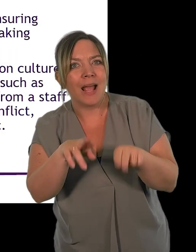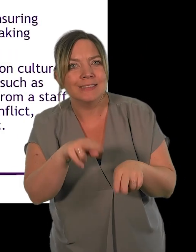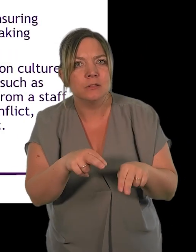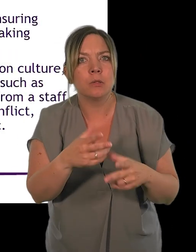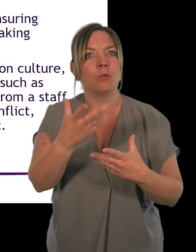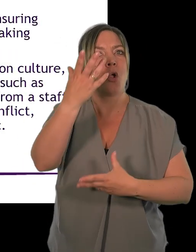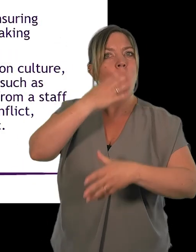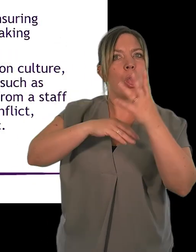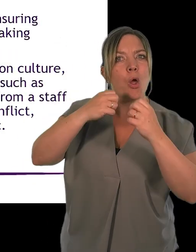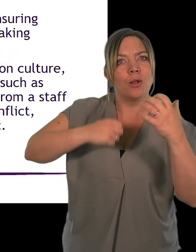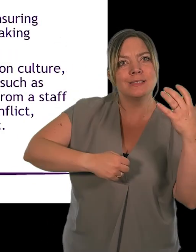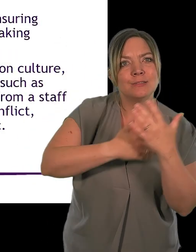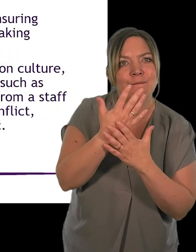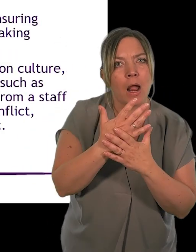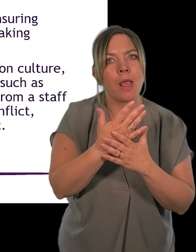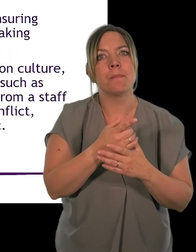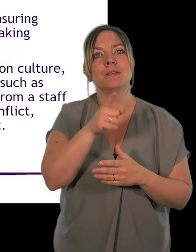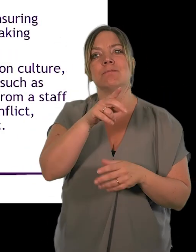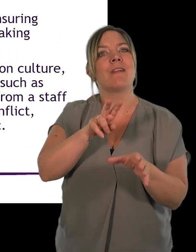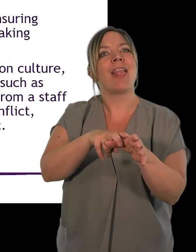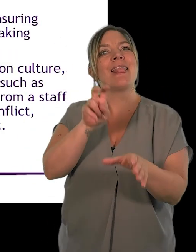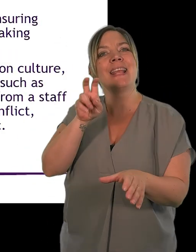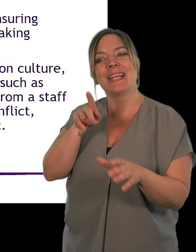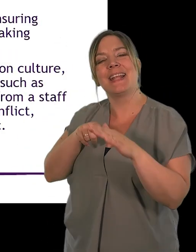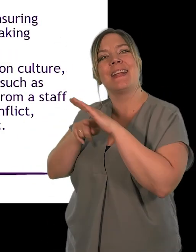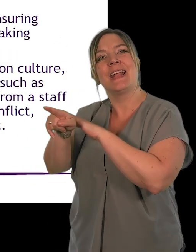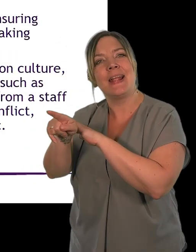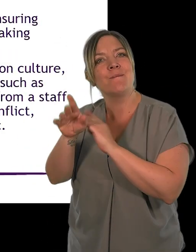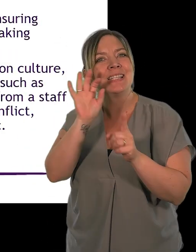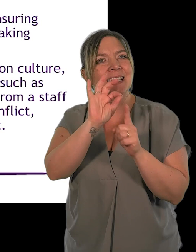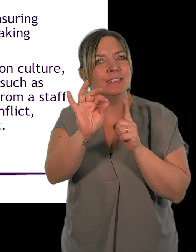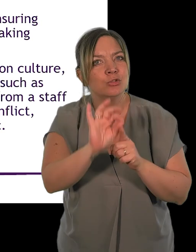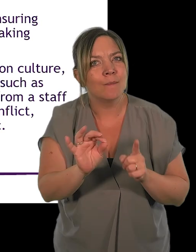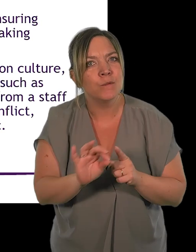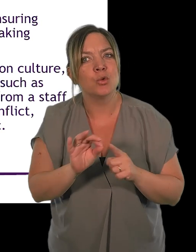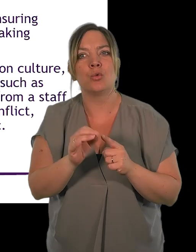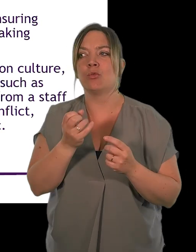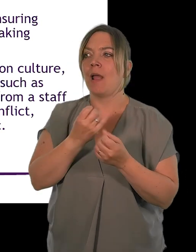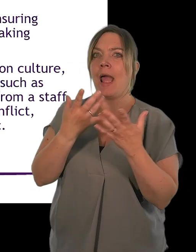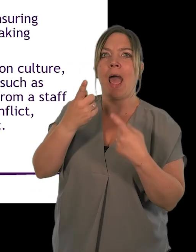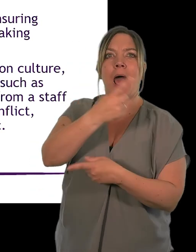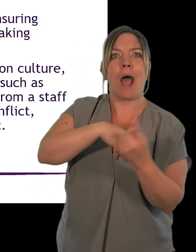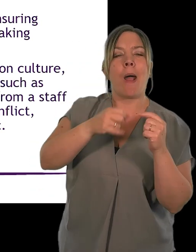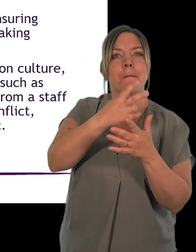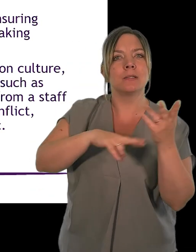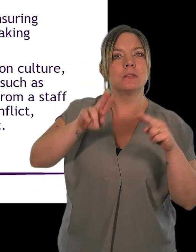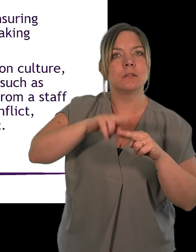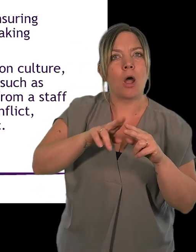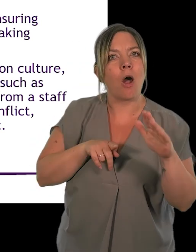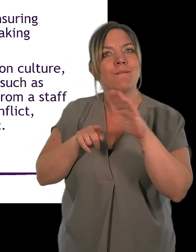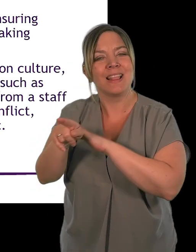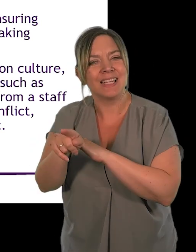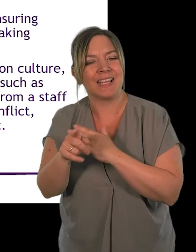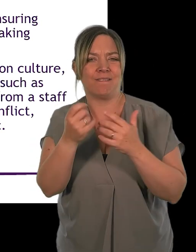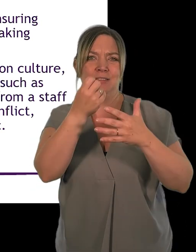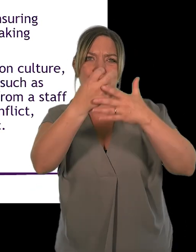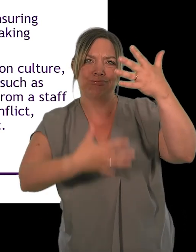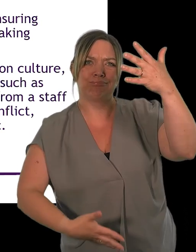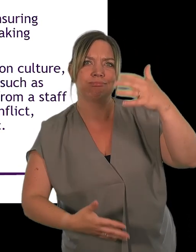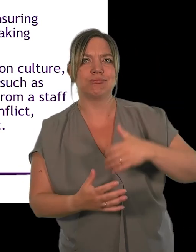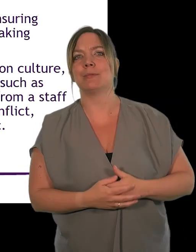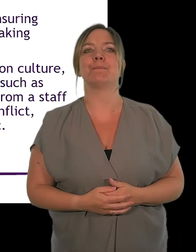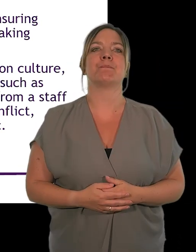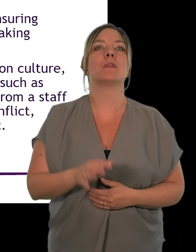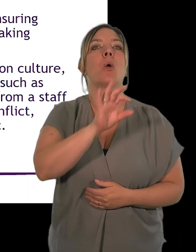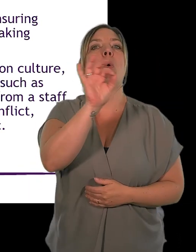Question 2. This requires you to explain the importance of using data at Company X to accurately determine problems